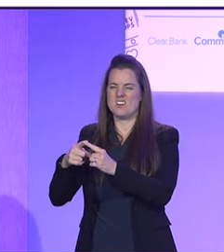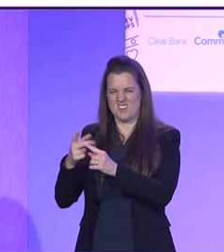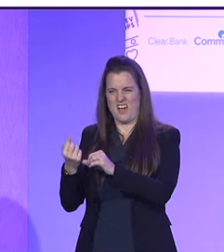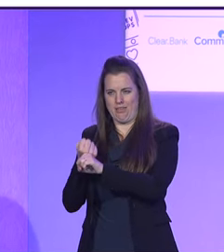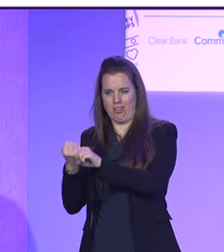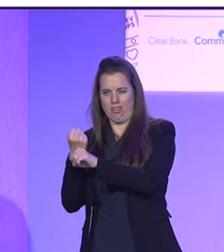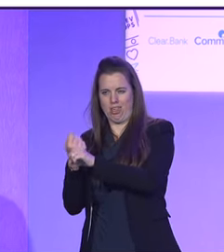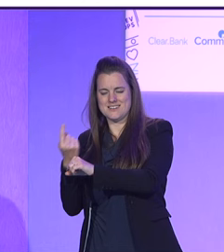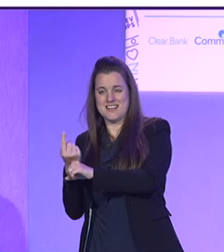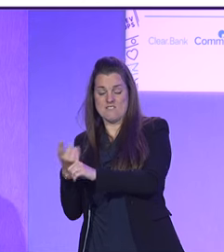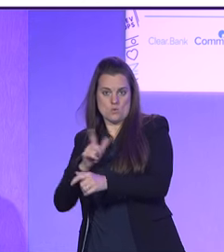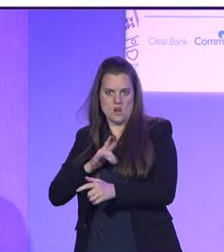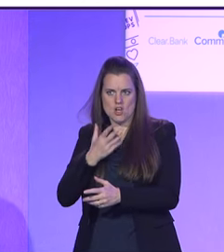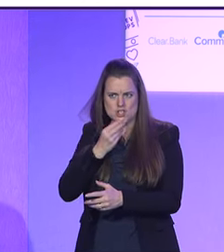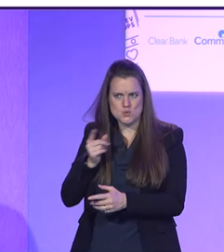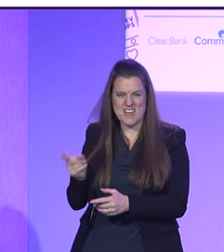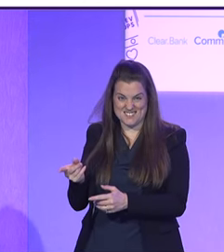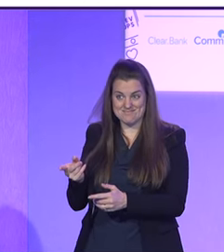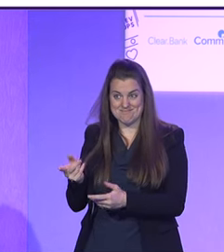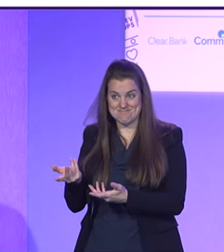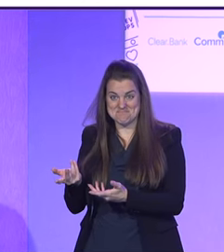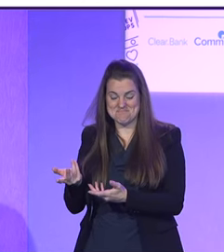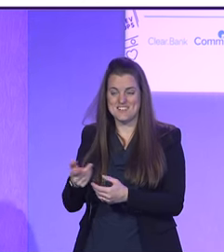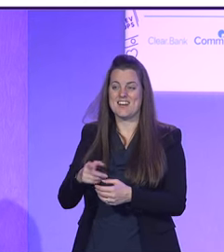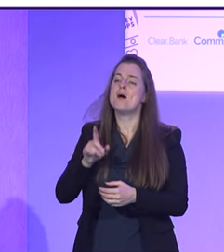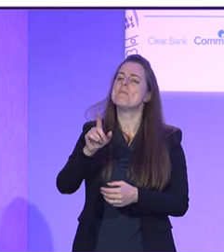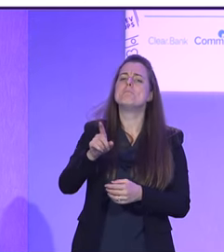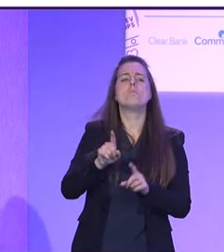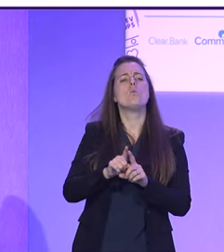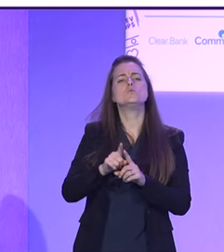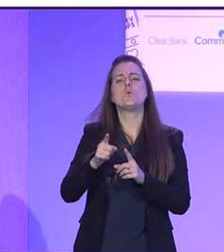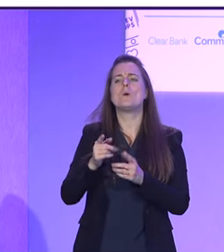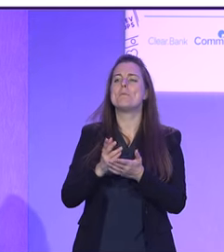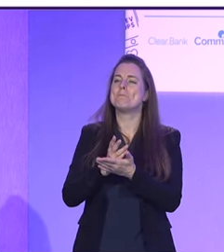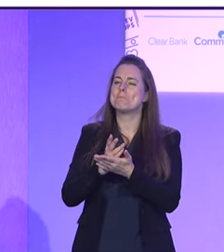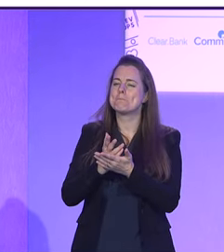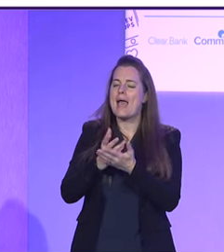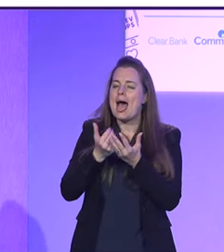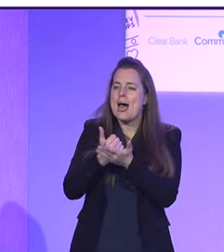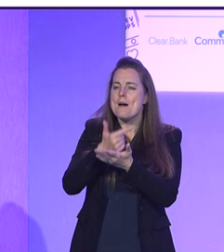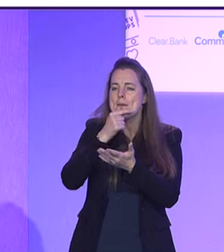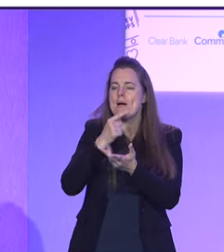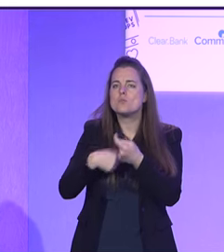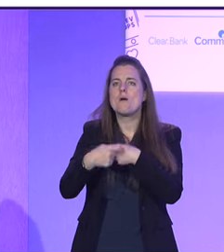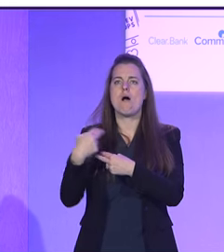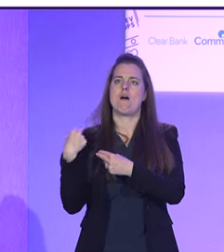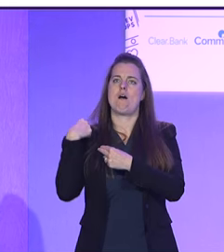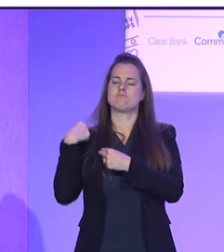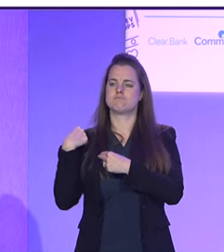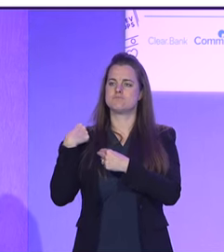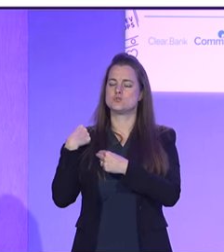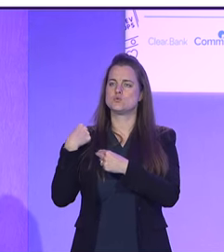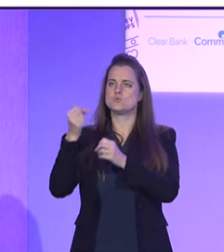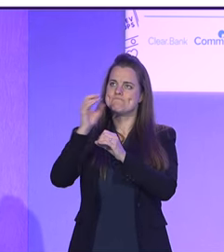finally, make sure that people take a view of responsibility, like, educate them about the systemic relationships that are going on.